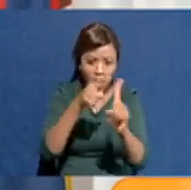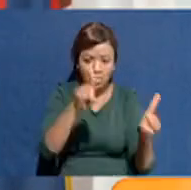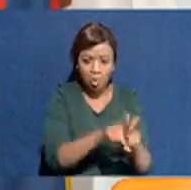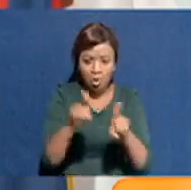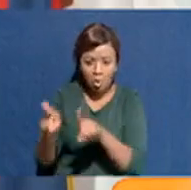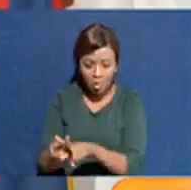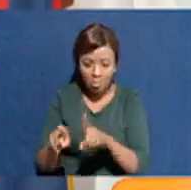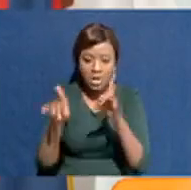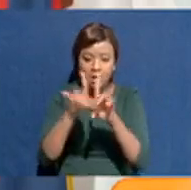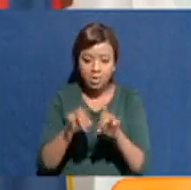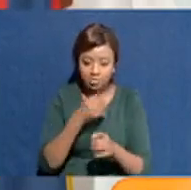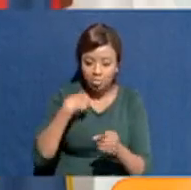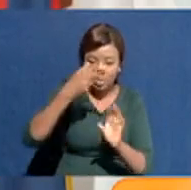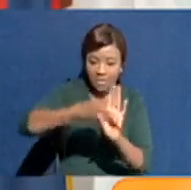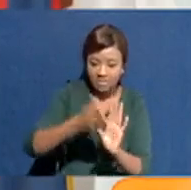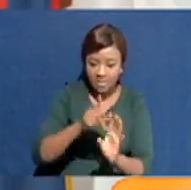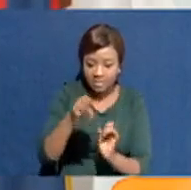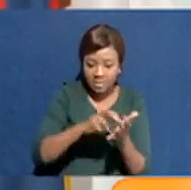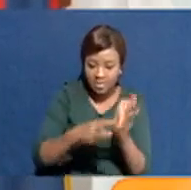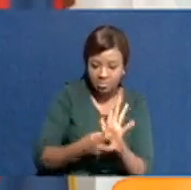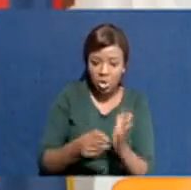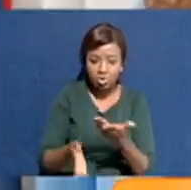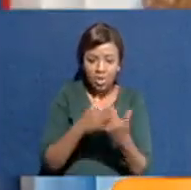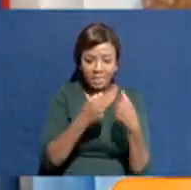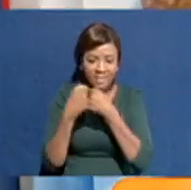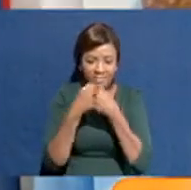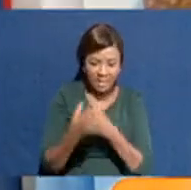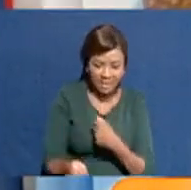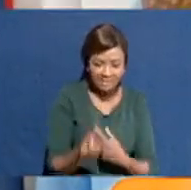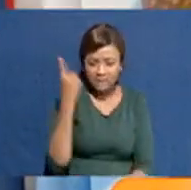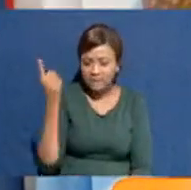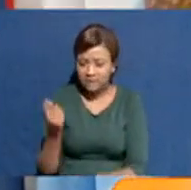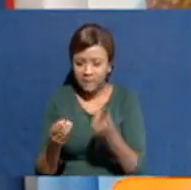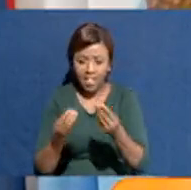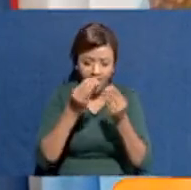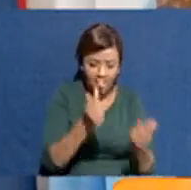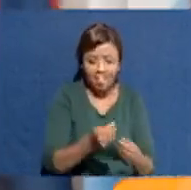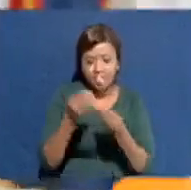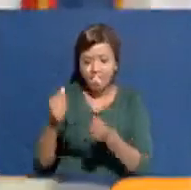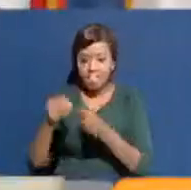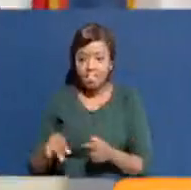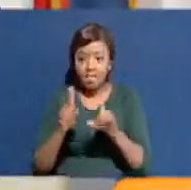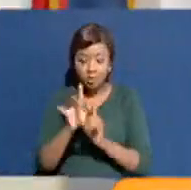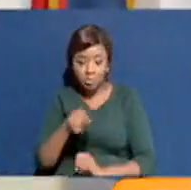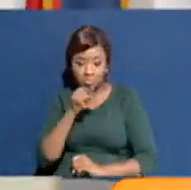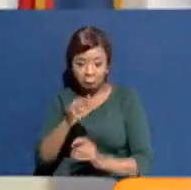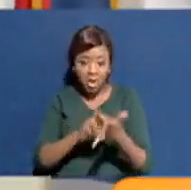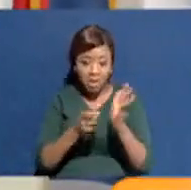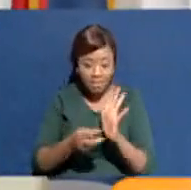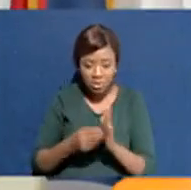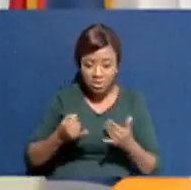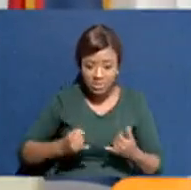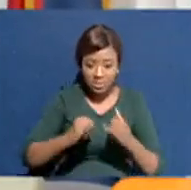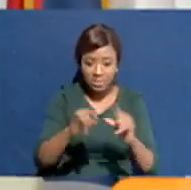participate in this project to tackle cross-border challenges. And support the implementation of this project and